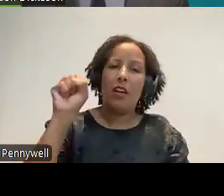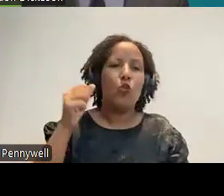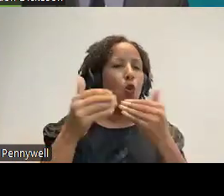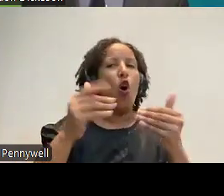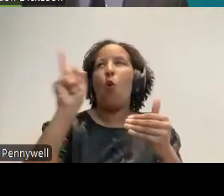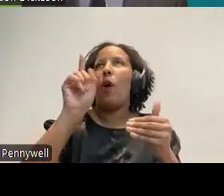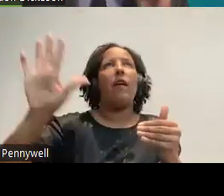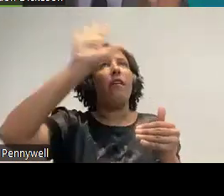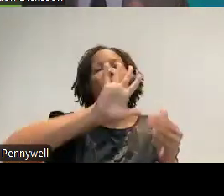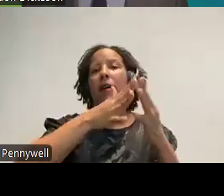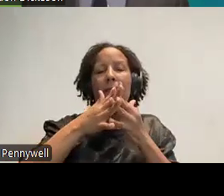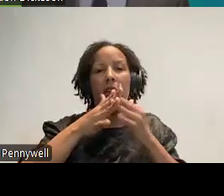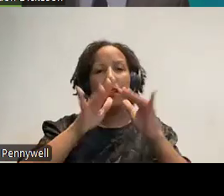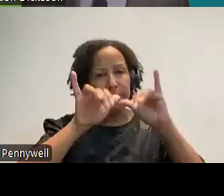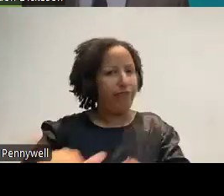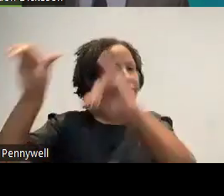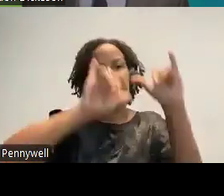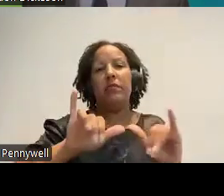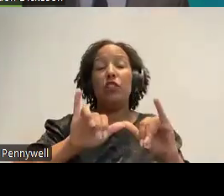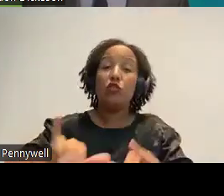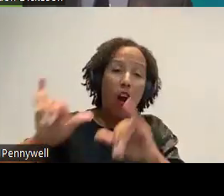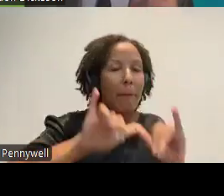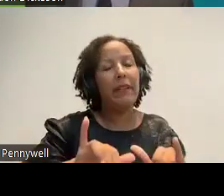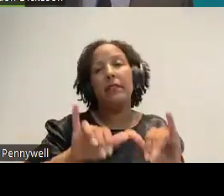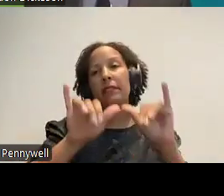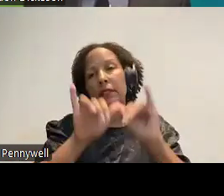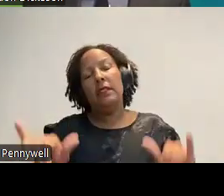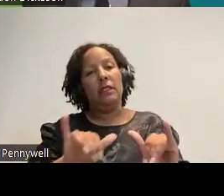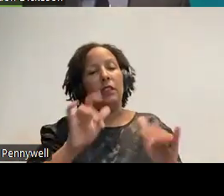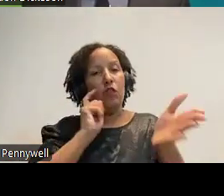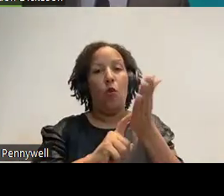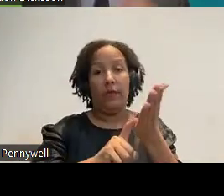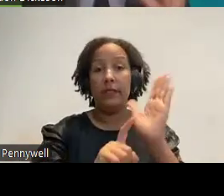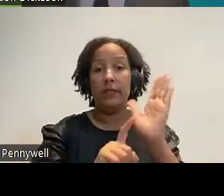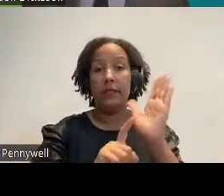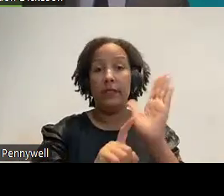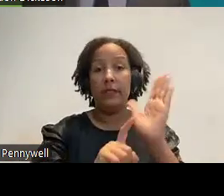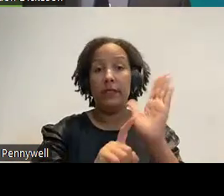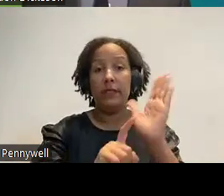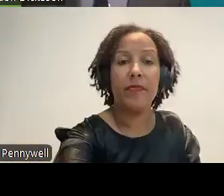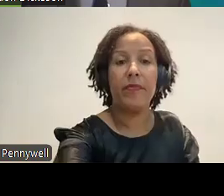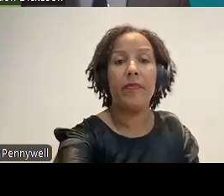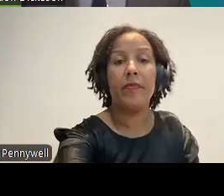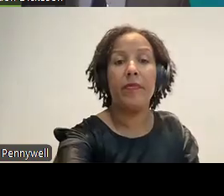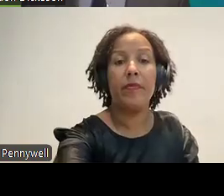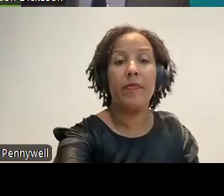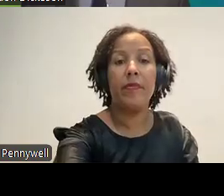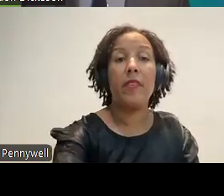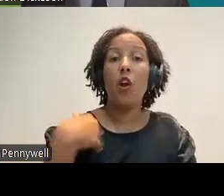country. This is a common and consistent finding. However, I do want to highlight and note